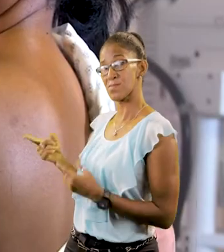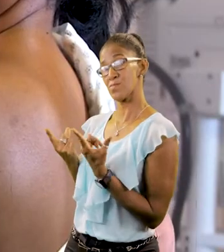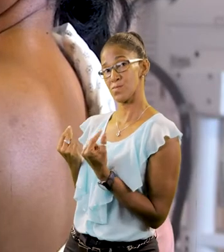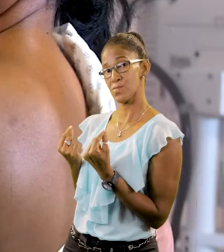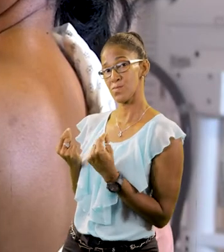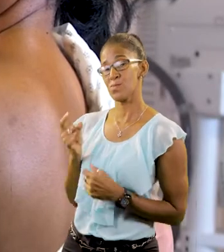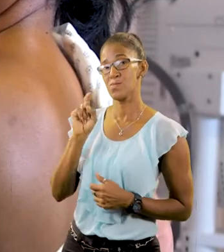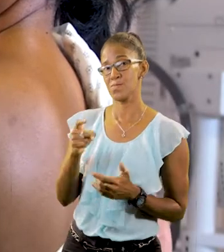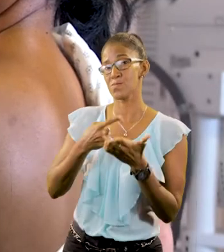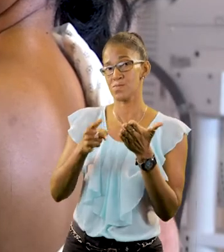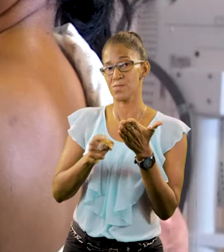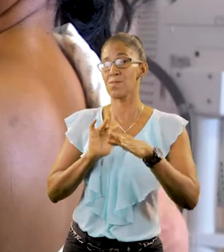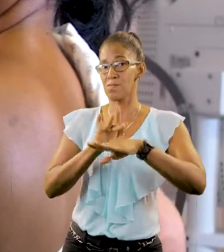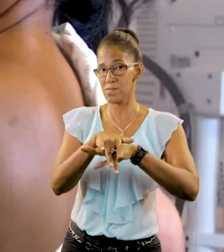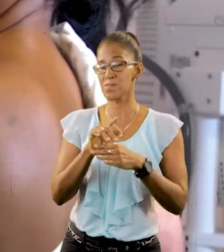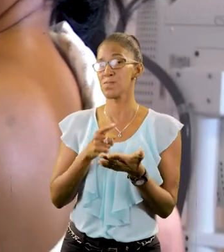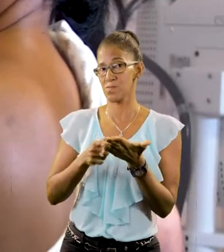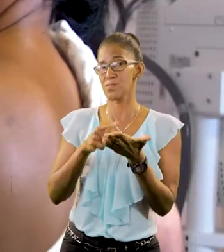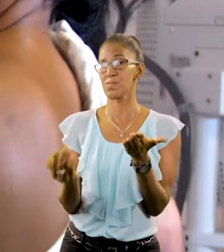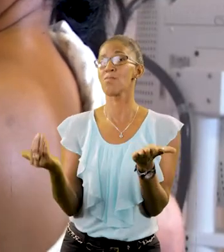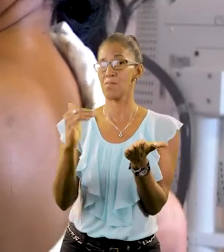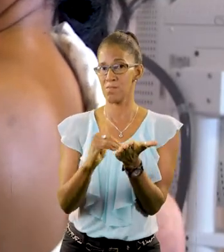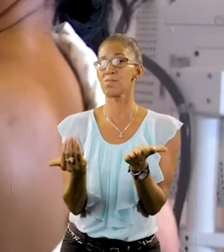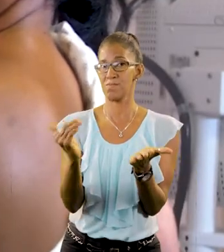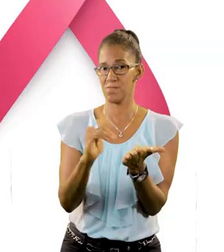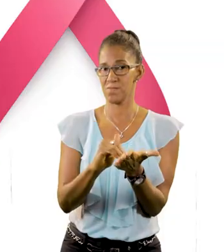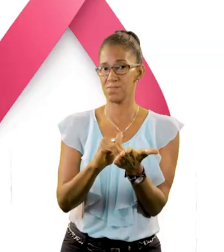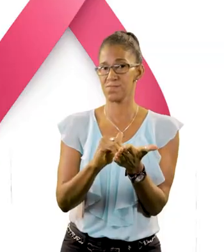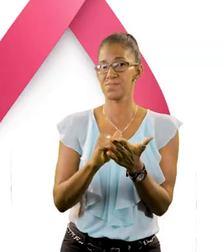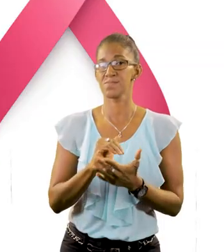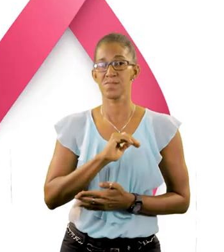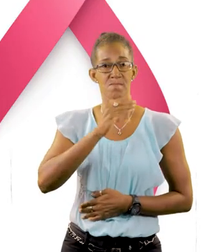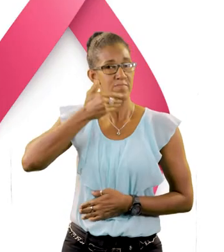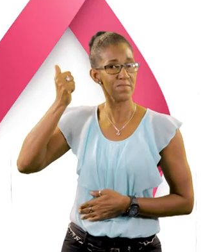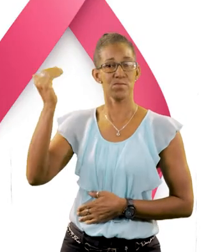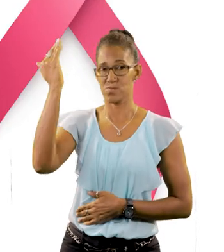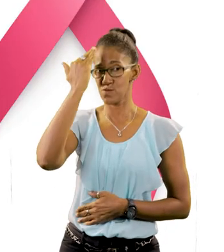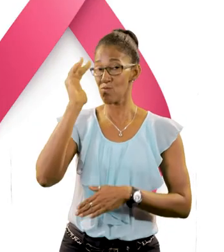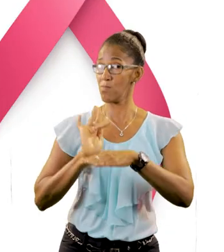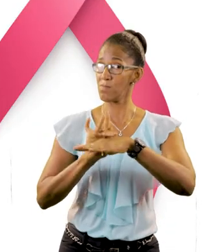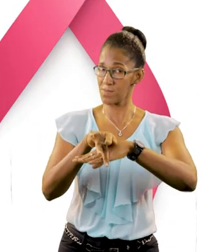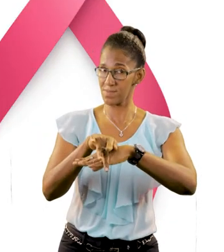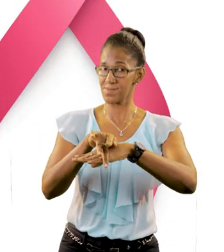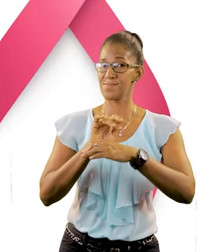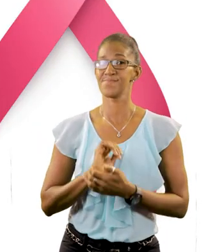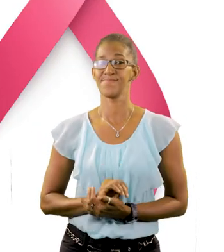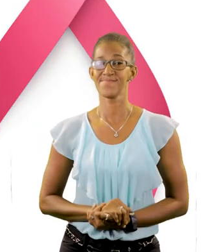so too should be regular breast self-examination and clinical screenings.